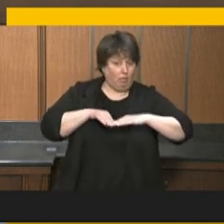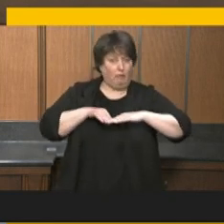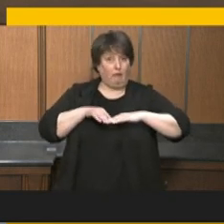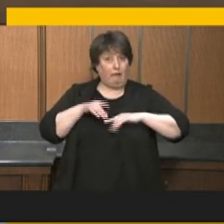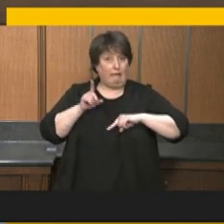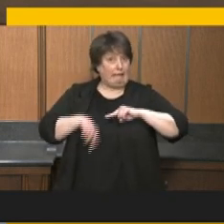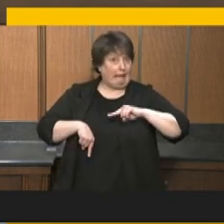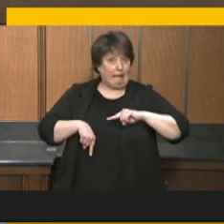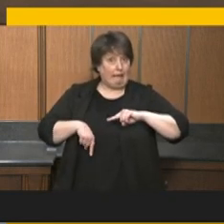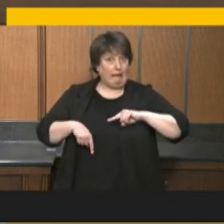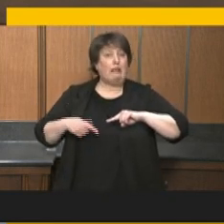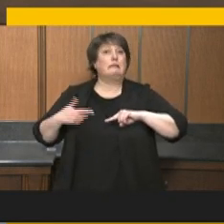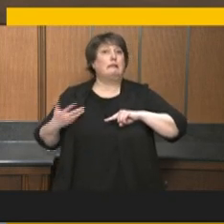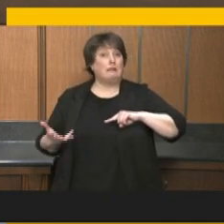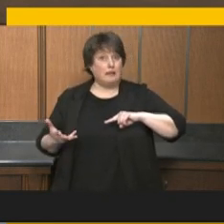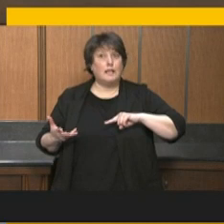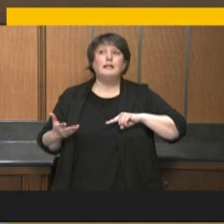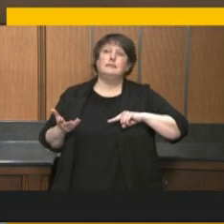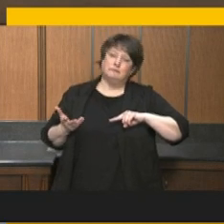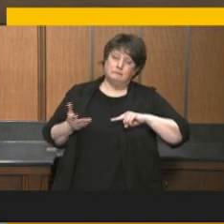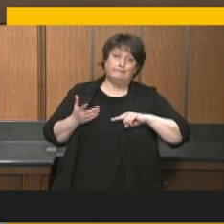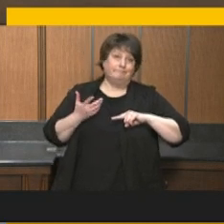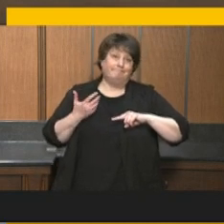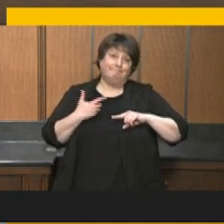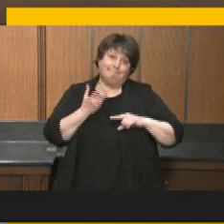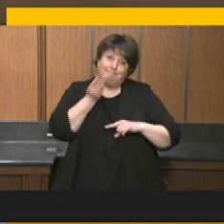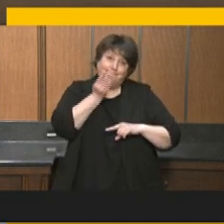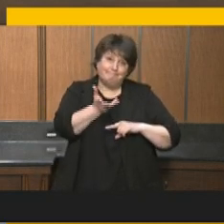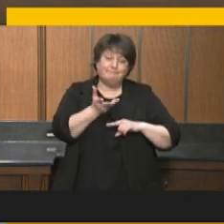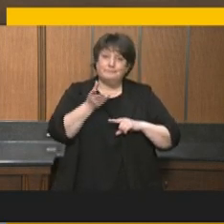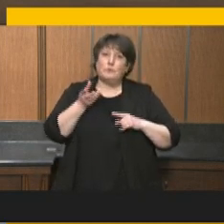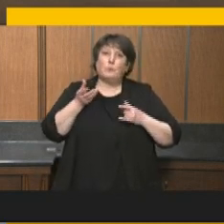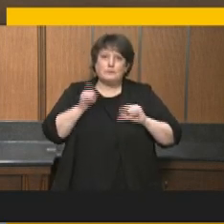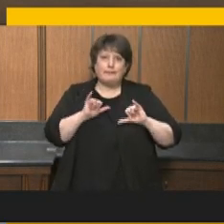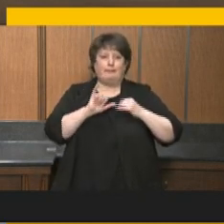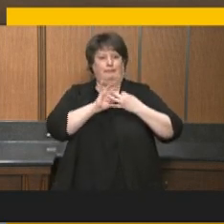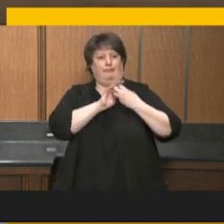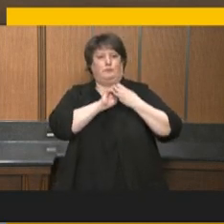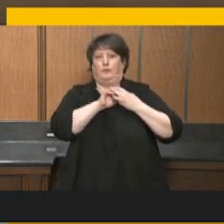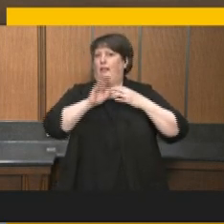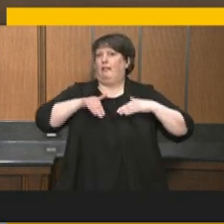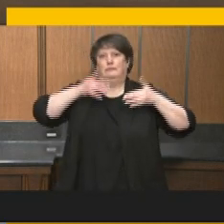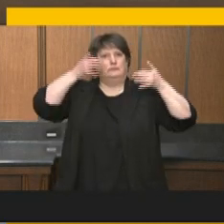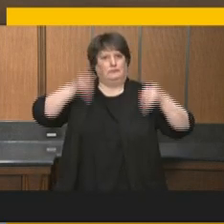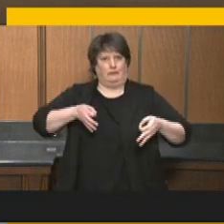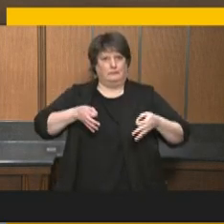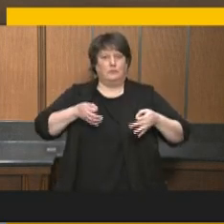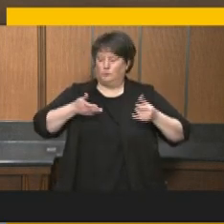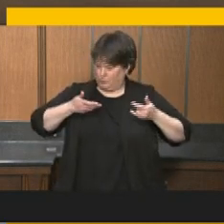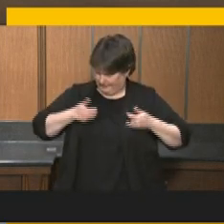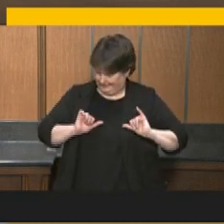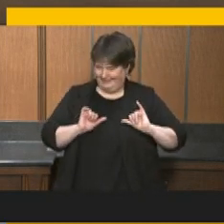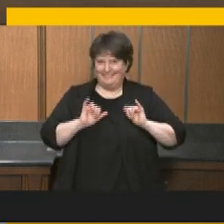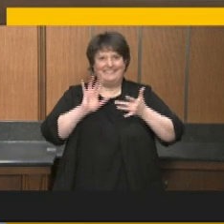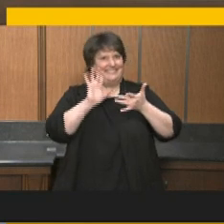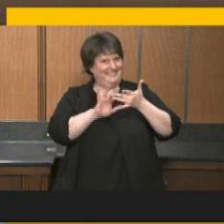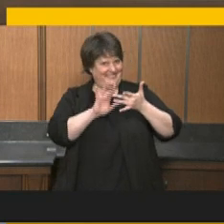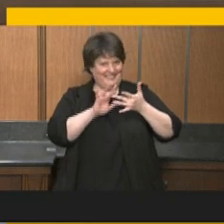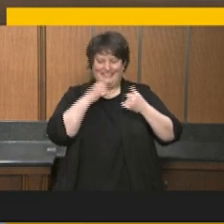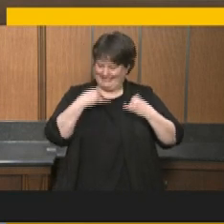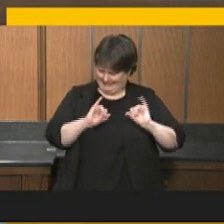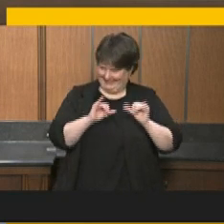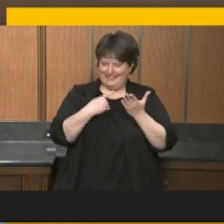enforced at the border? And the answer is, we are still working very energetically with our American